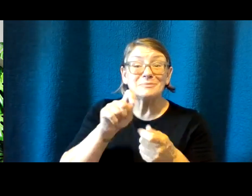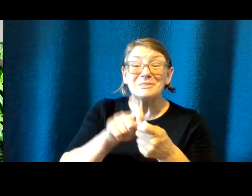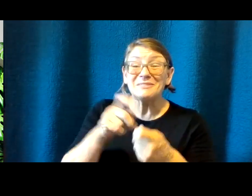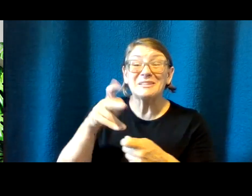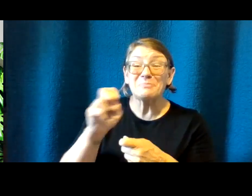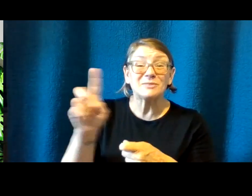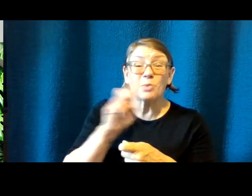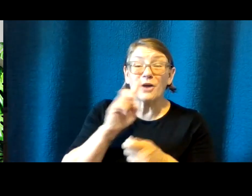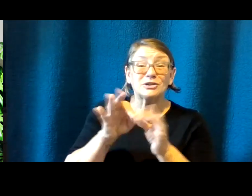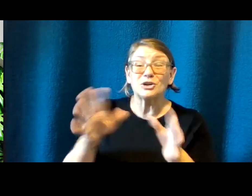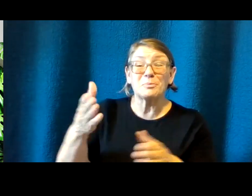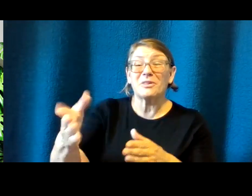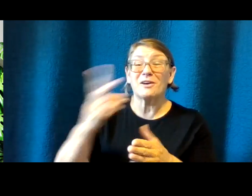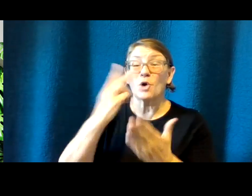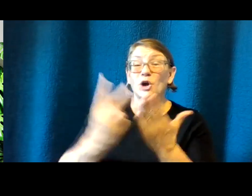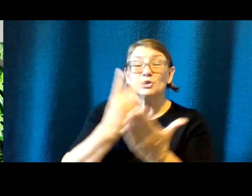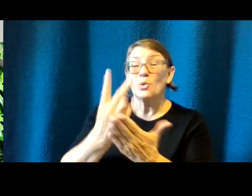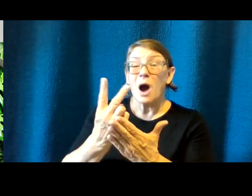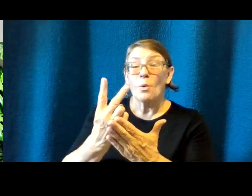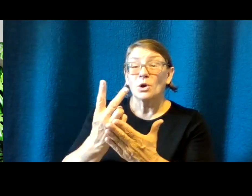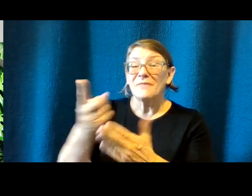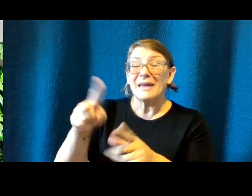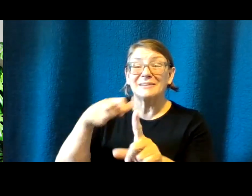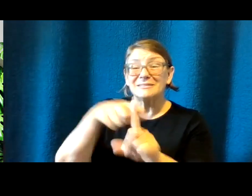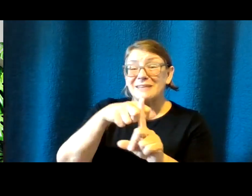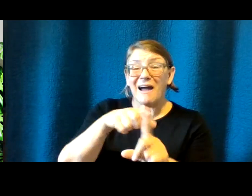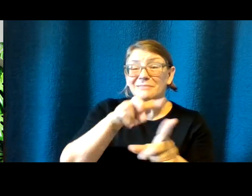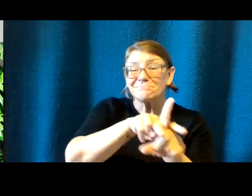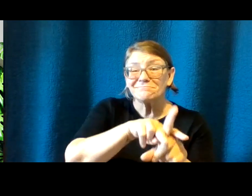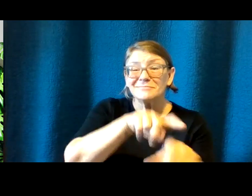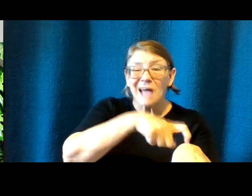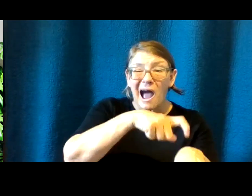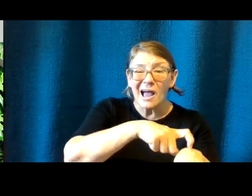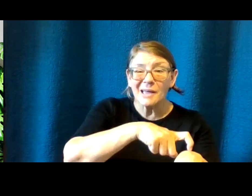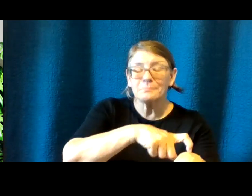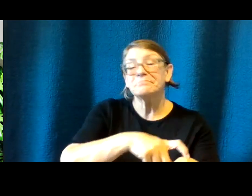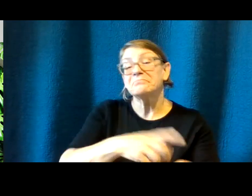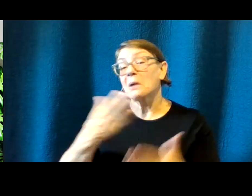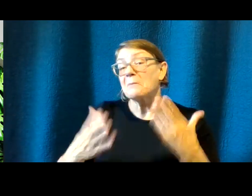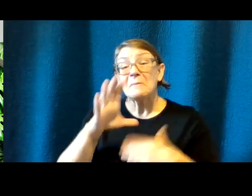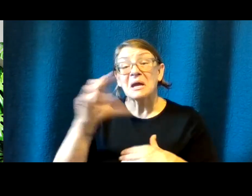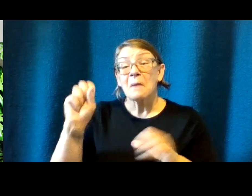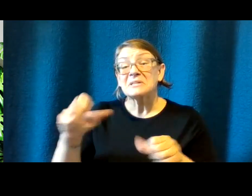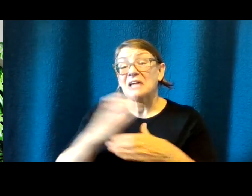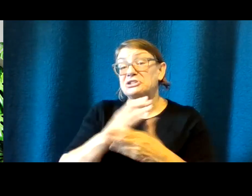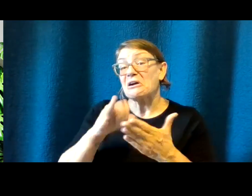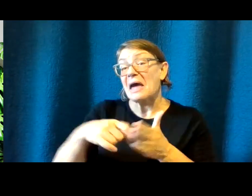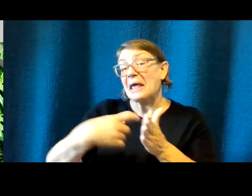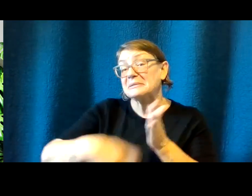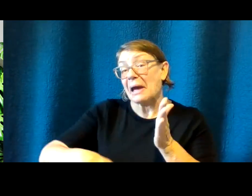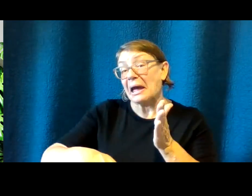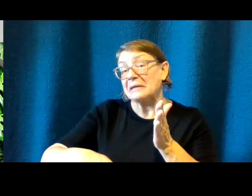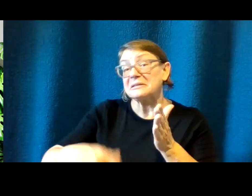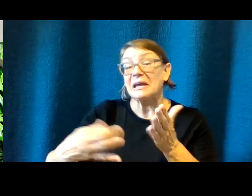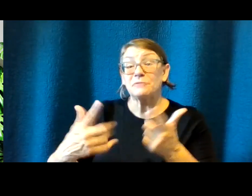an interpreter there for 2 hours and they can sign in time. So maybe we can share that expense by having instead of if you want